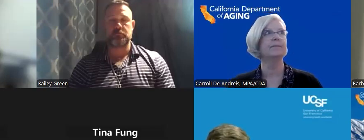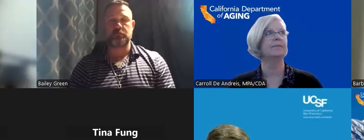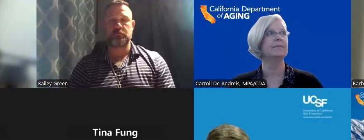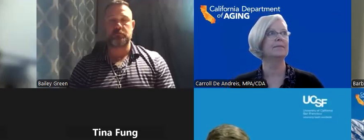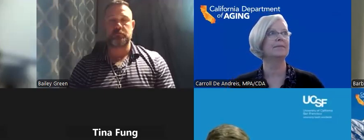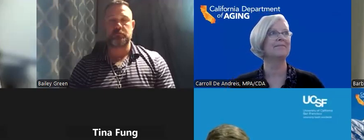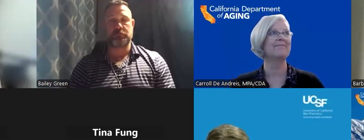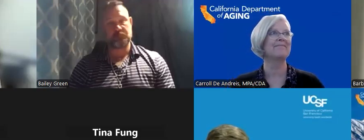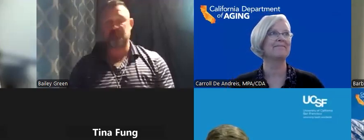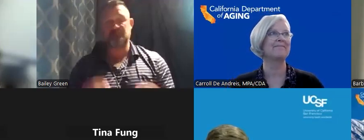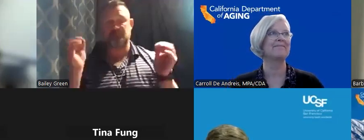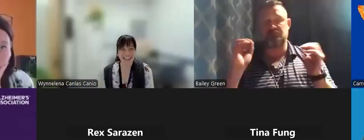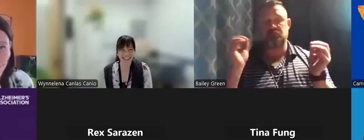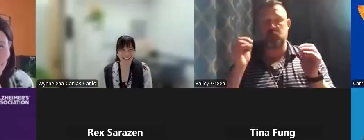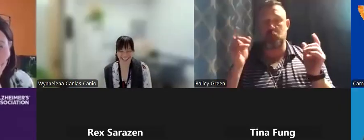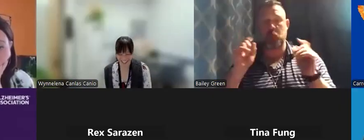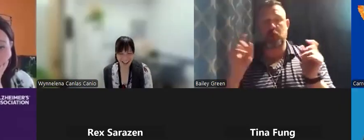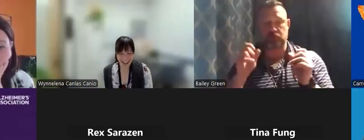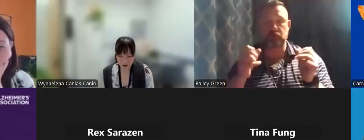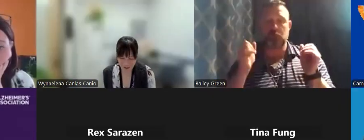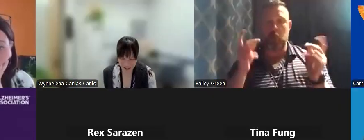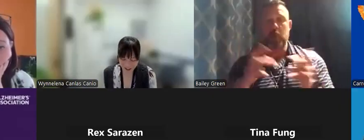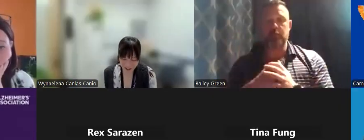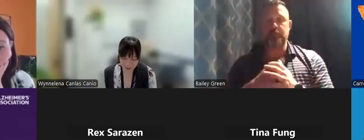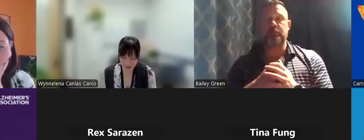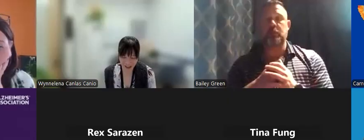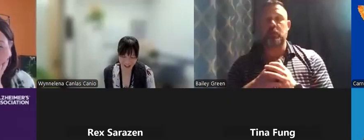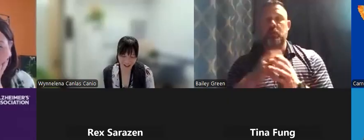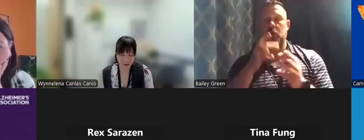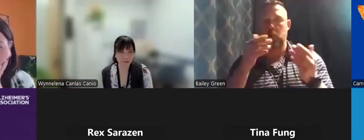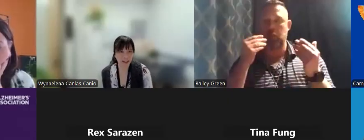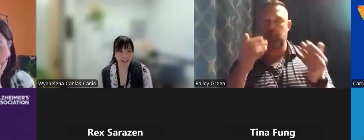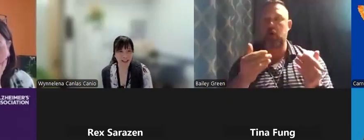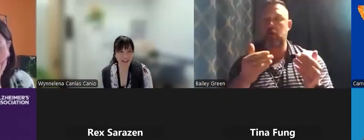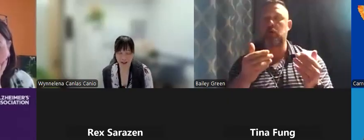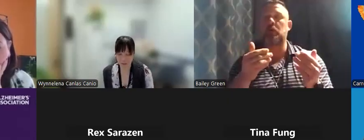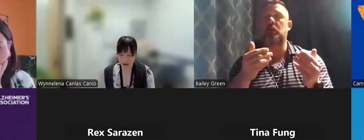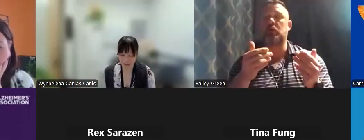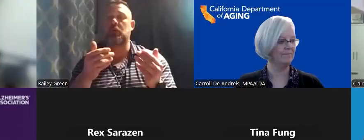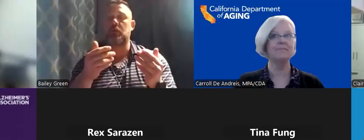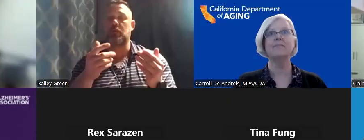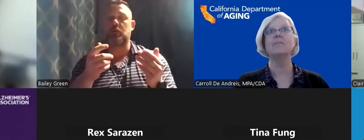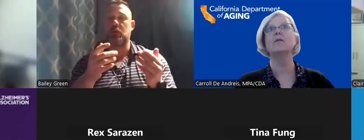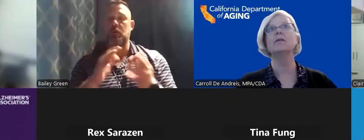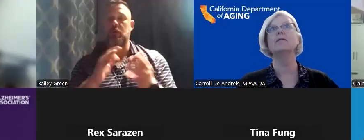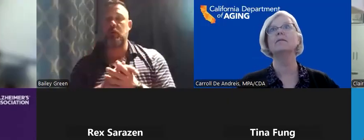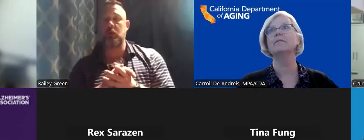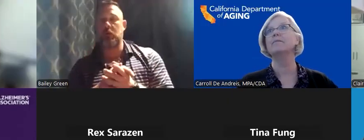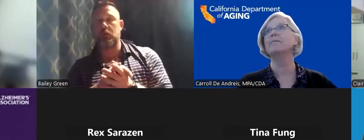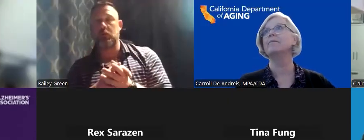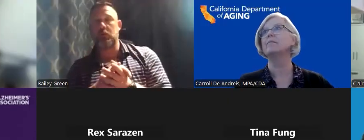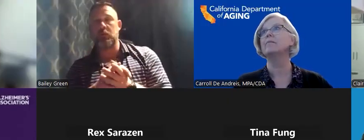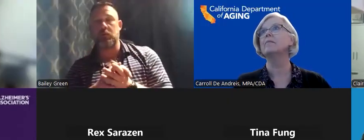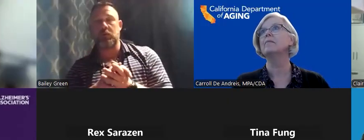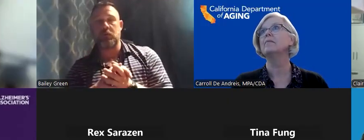quiet group today. Yeah. All right. we're gonna move on. And Claire you can has put her up hand that. up, Oh, who or was she it?